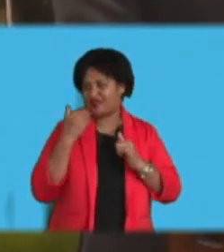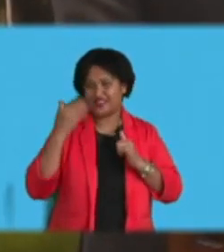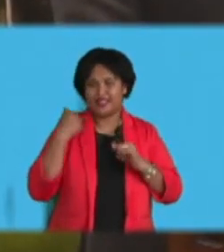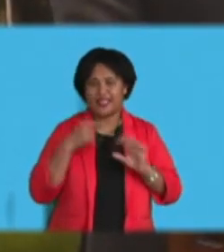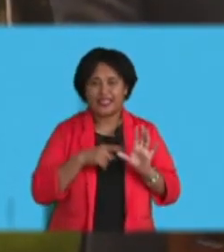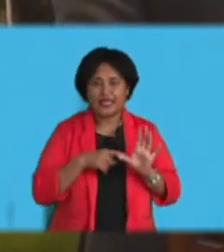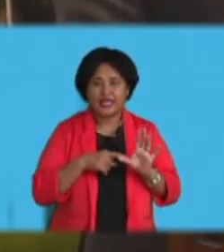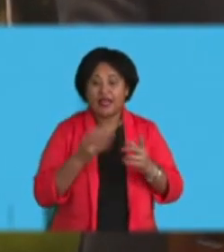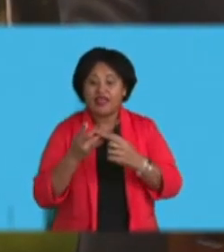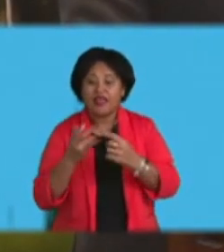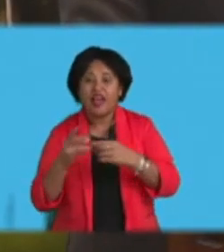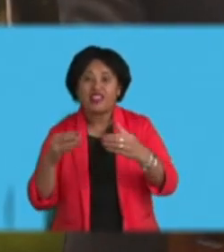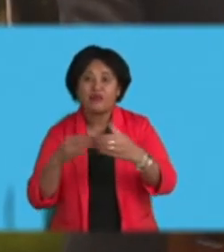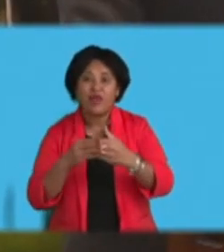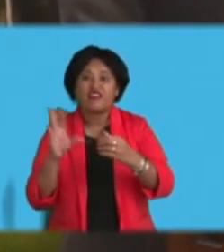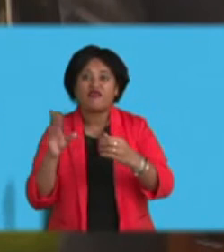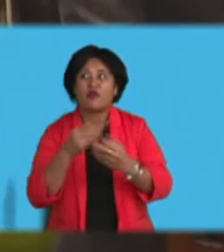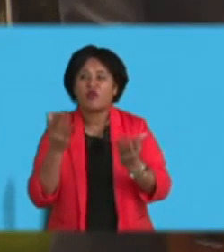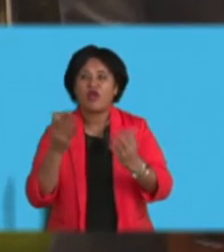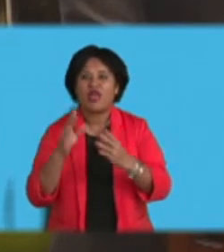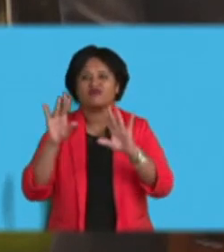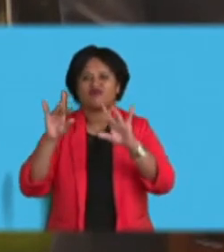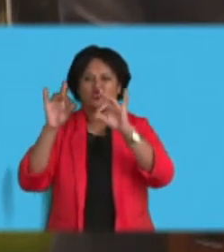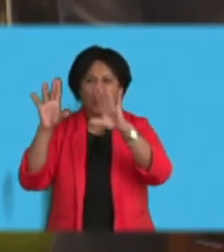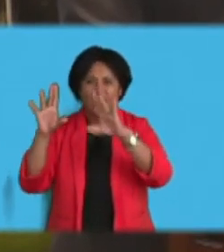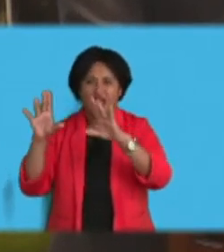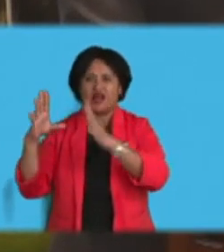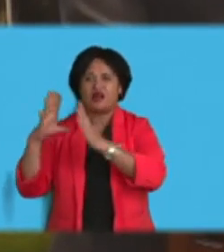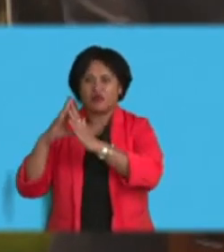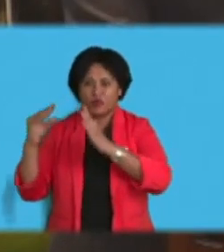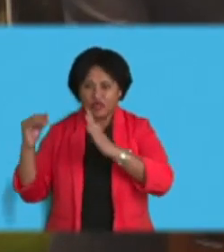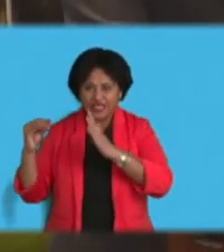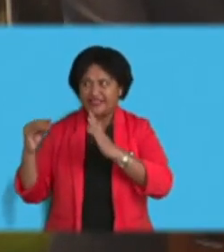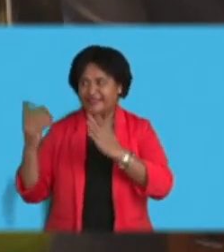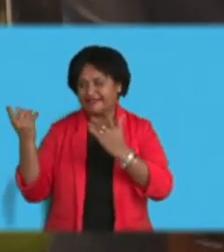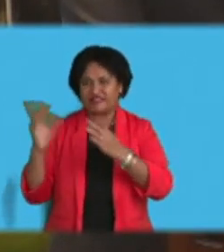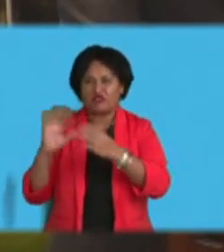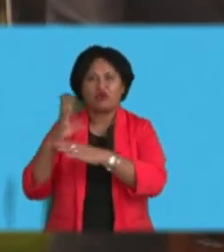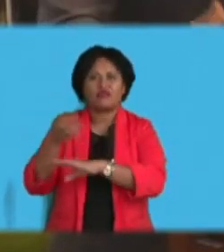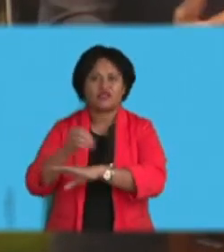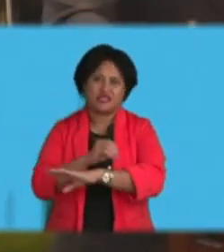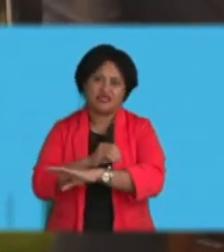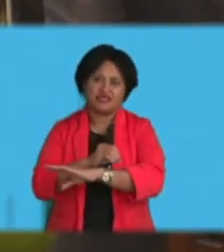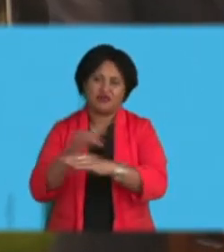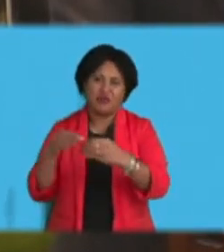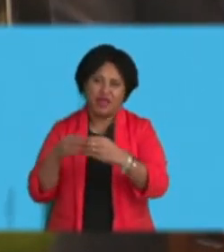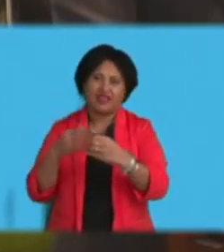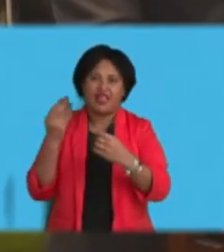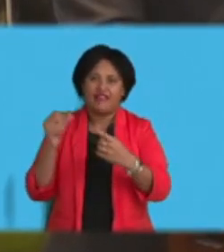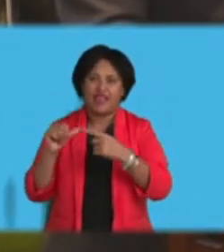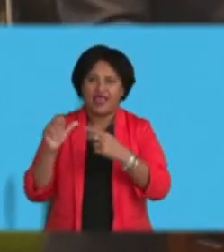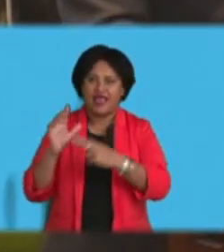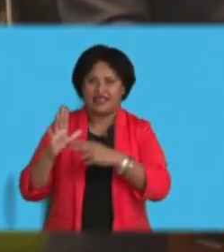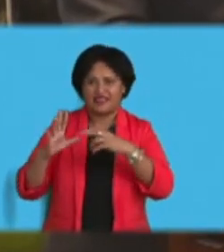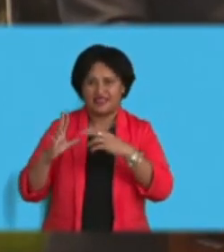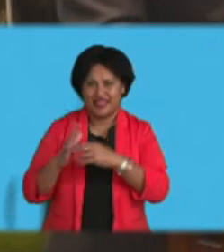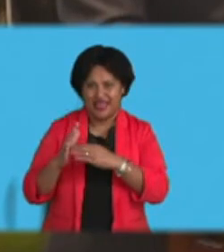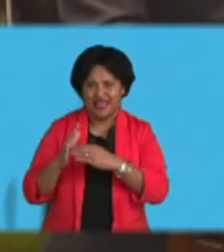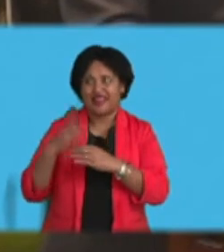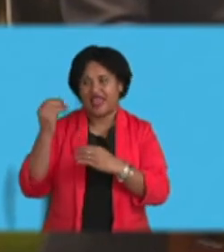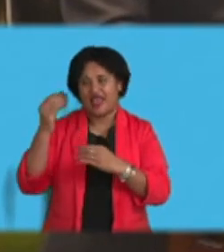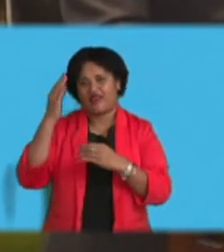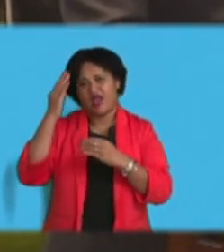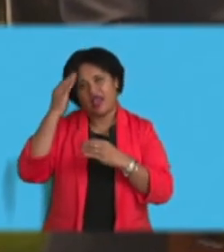others come from predominantly Australia. We've got one from Papua New Guinea, of course, and we've got ANZ also, which is headquartered in